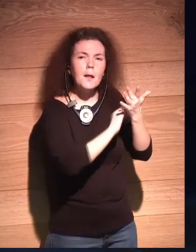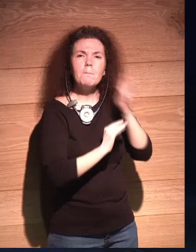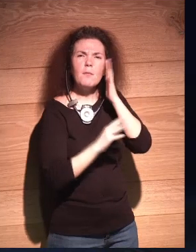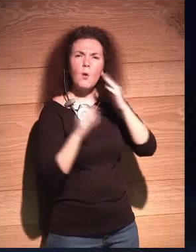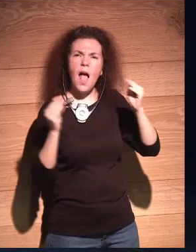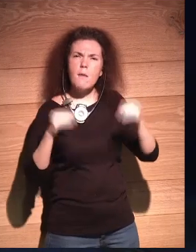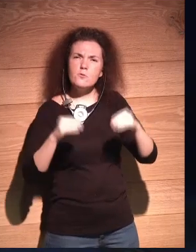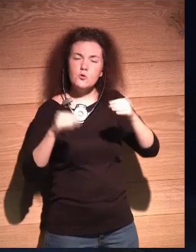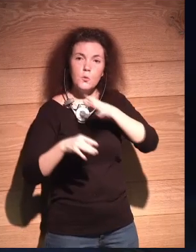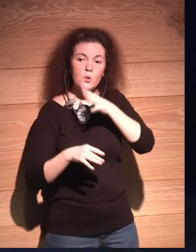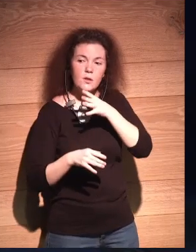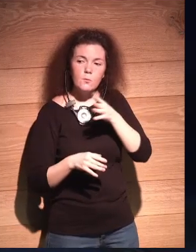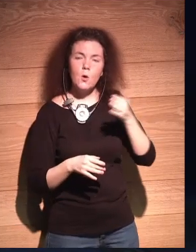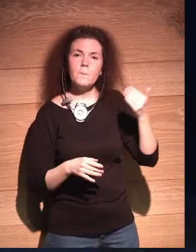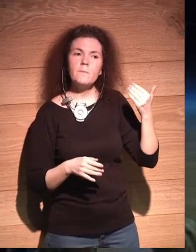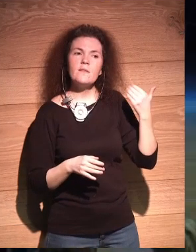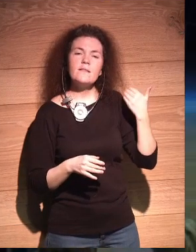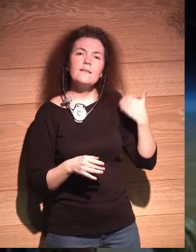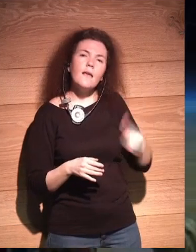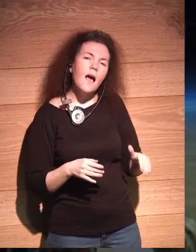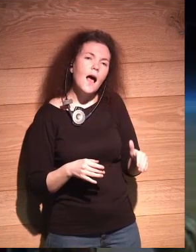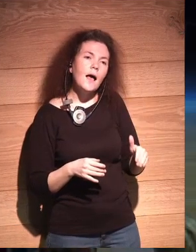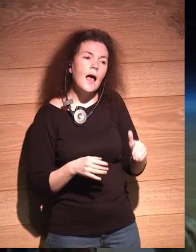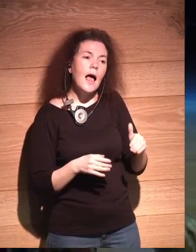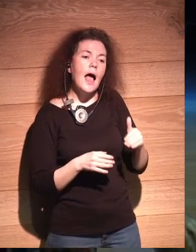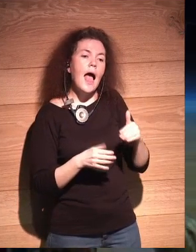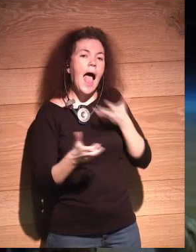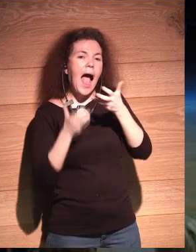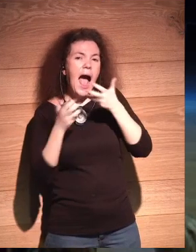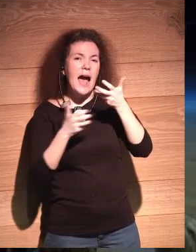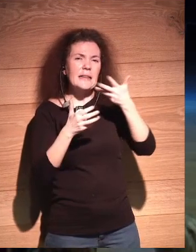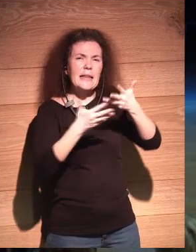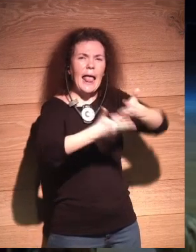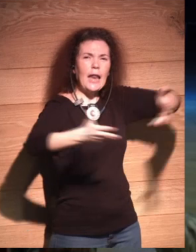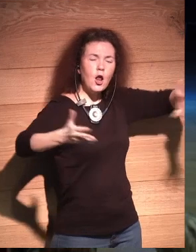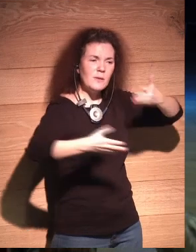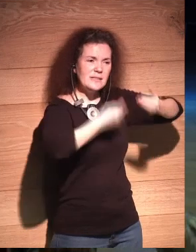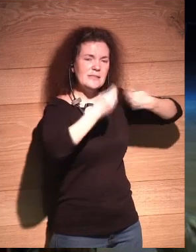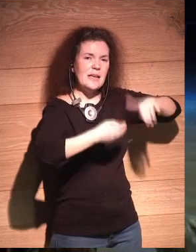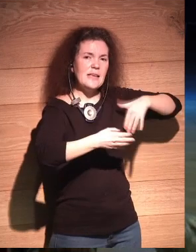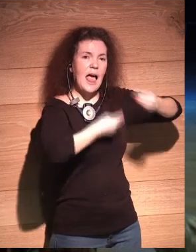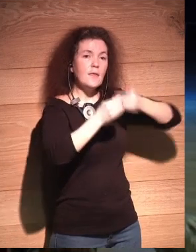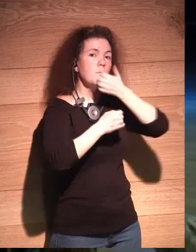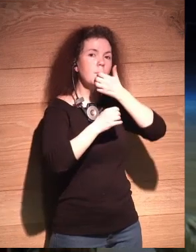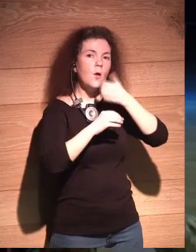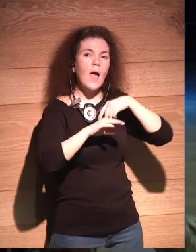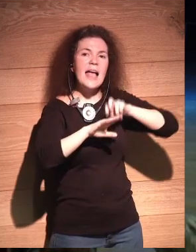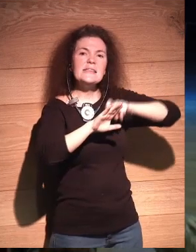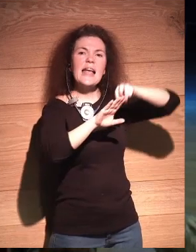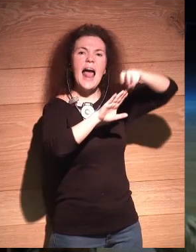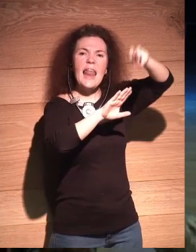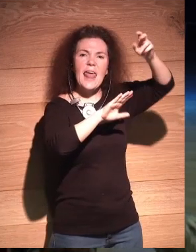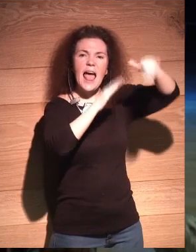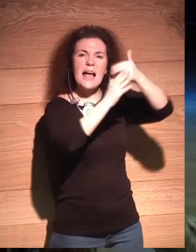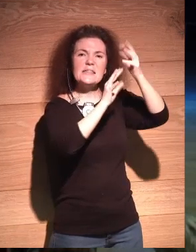already making gigantic artworks. Like, for example, they're making a stairway to space in the middle of the Pacific.